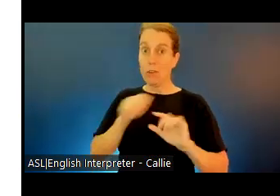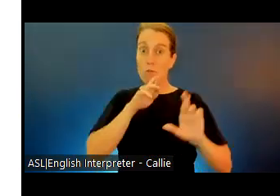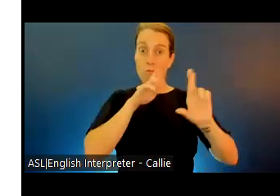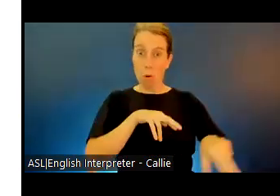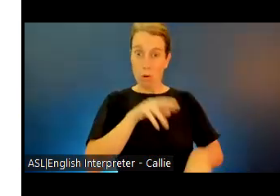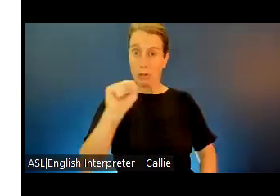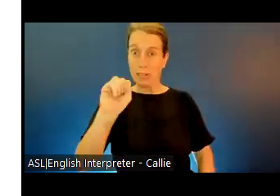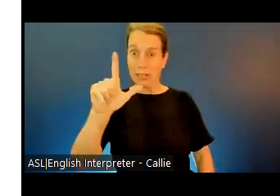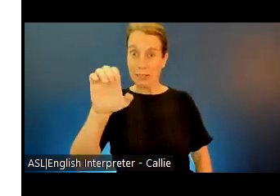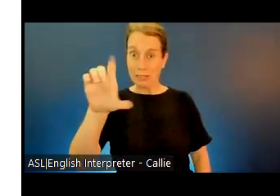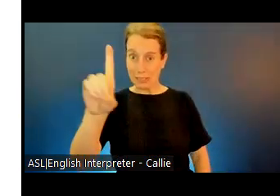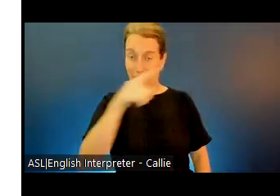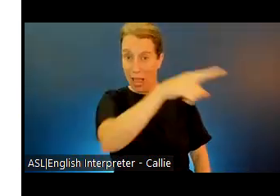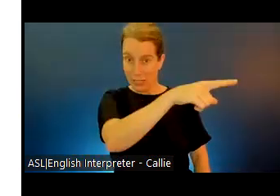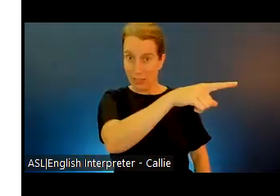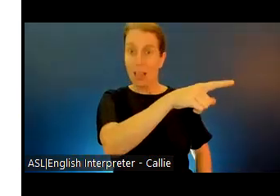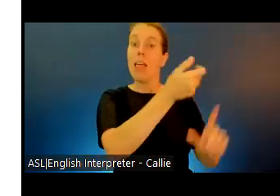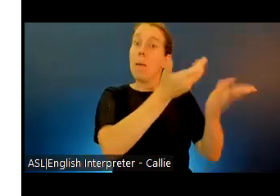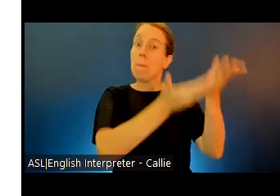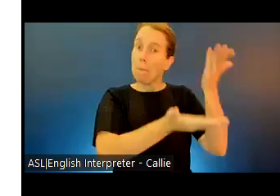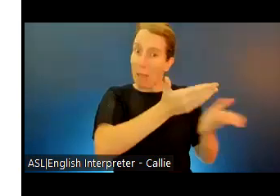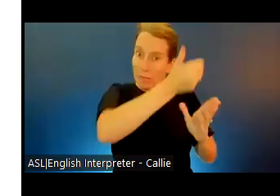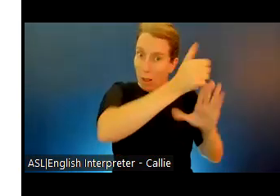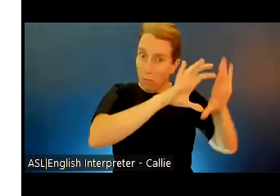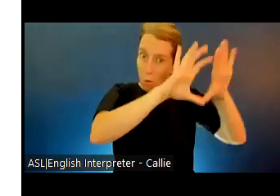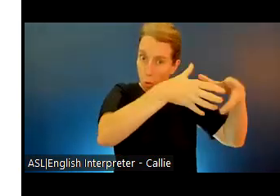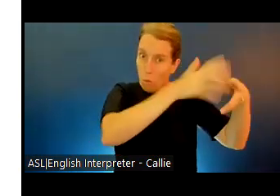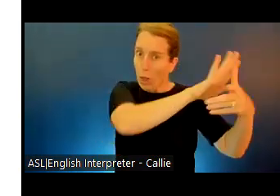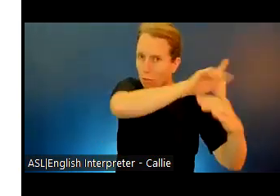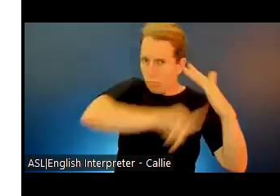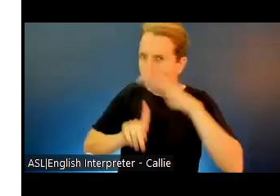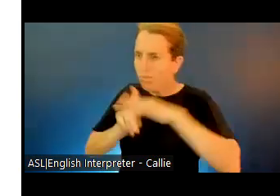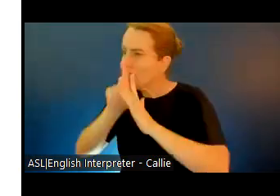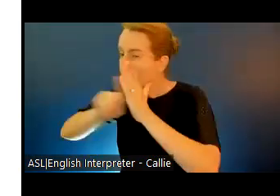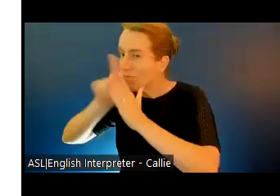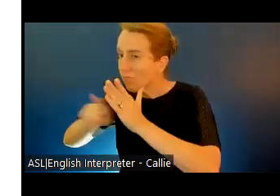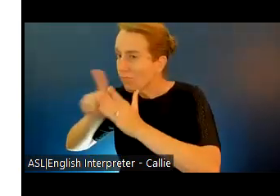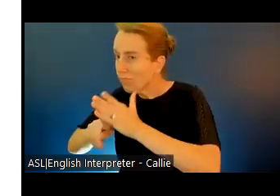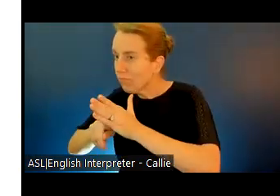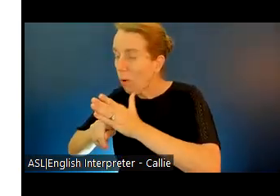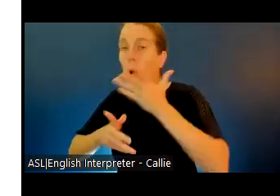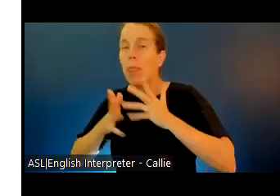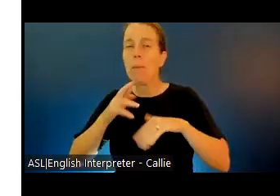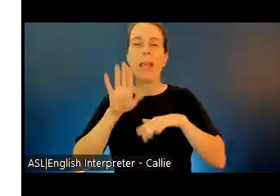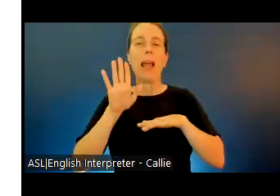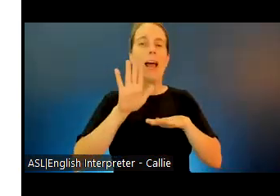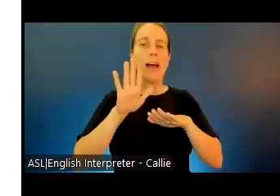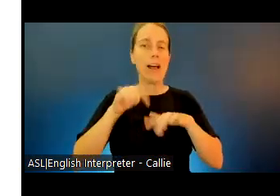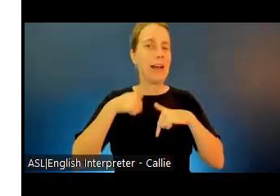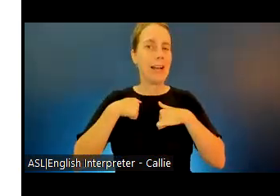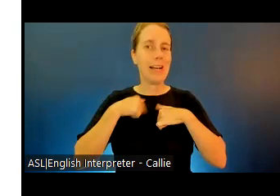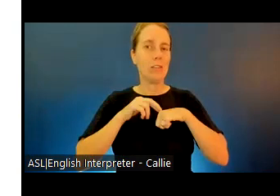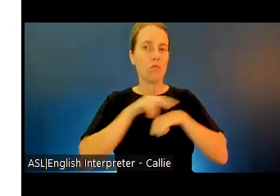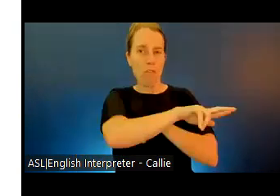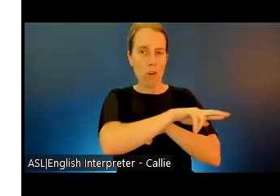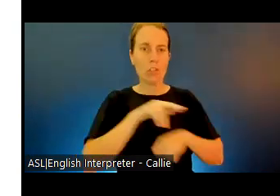South Carolina Long-Term Care Ombudsman. It just depends on the type of allegation that you are reporting. So just be aware of that when you make that